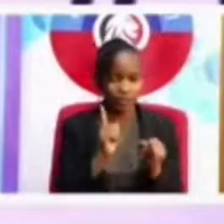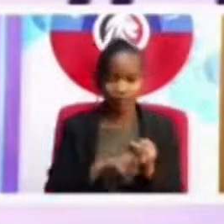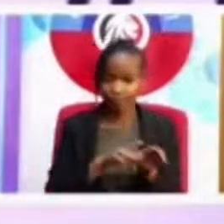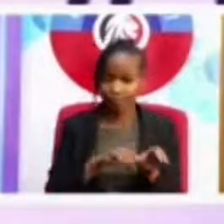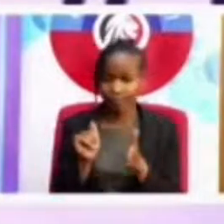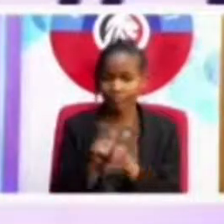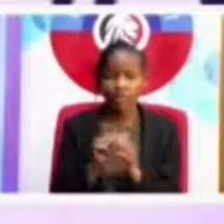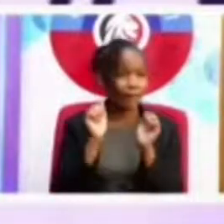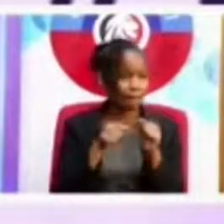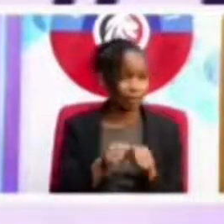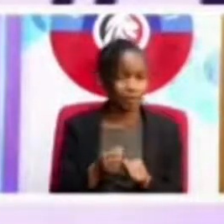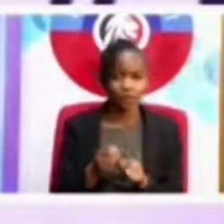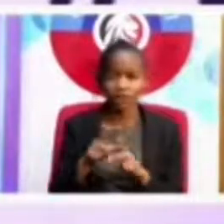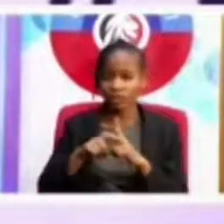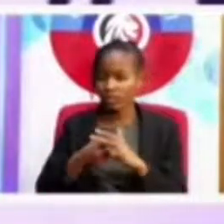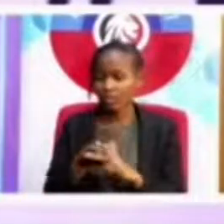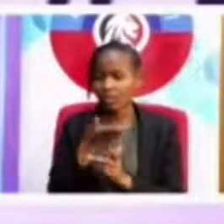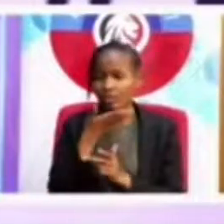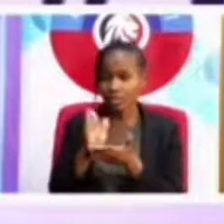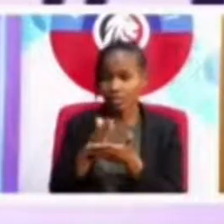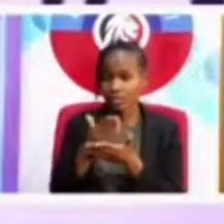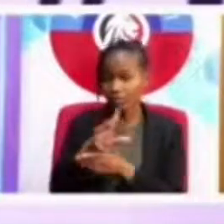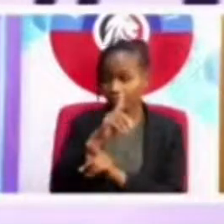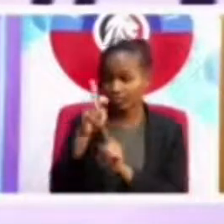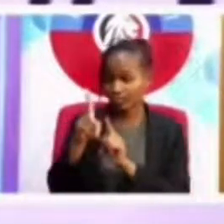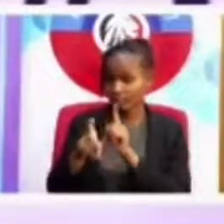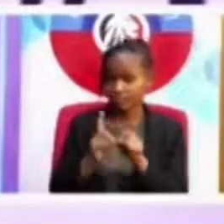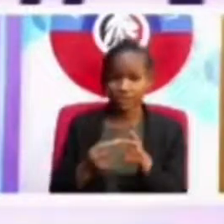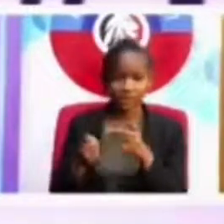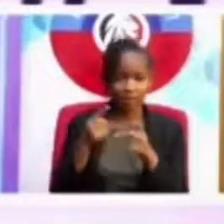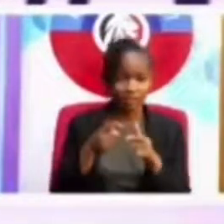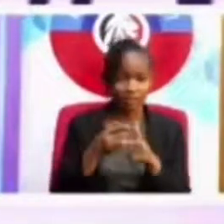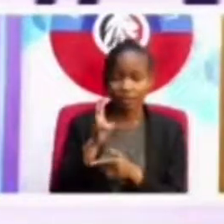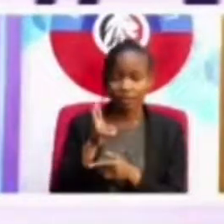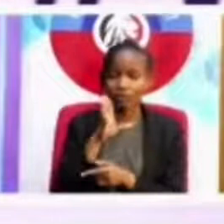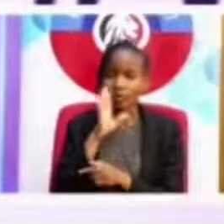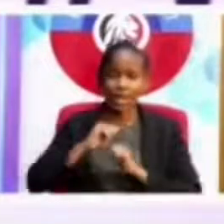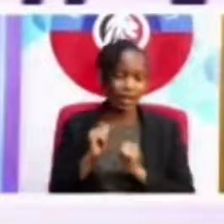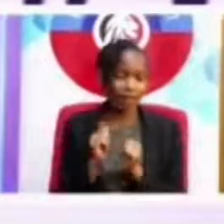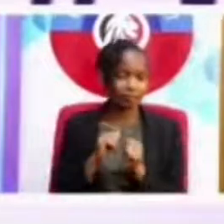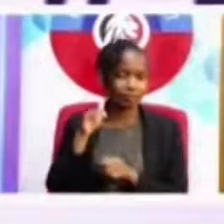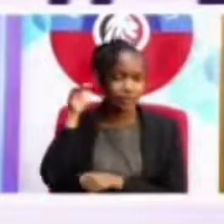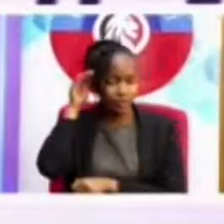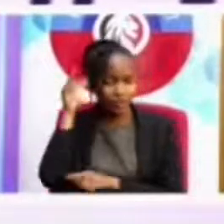to answer some of your questions. When they come in, we will gladly hear from Mr.